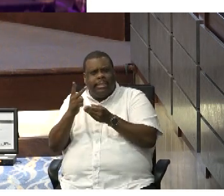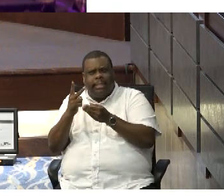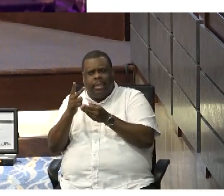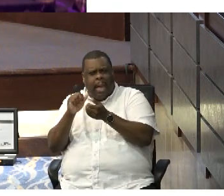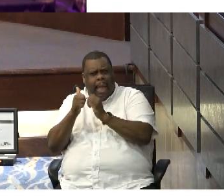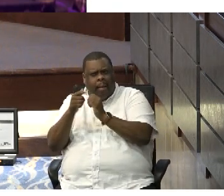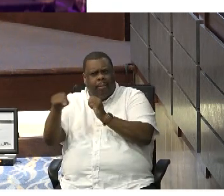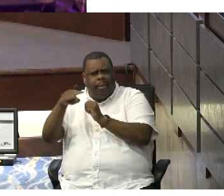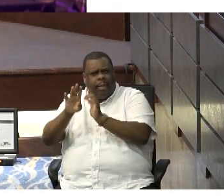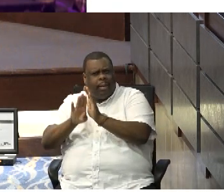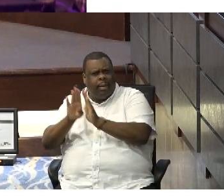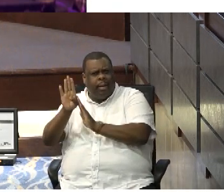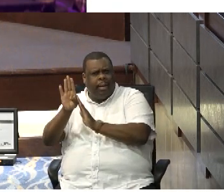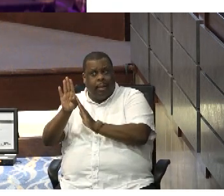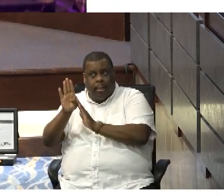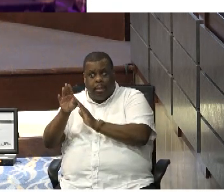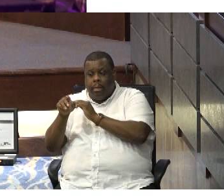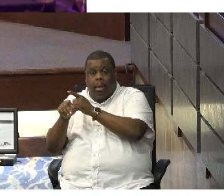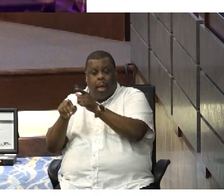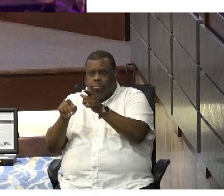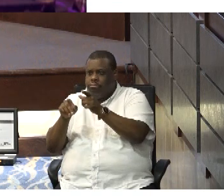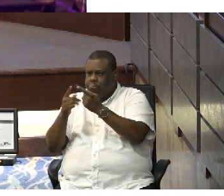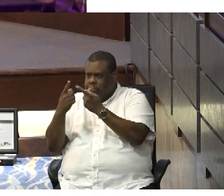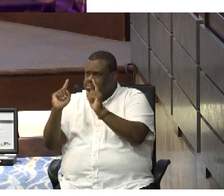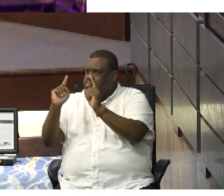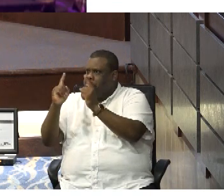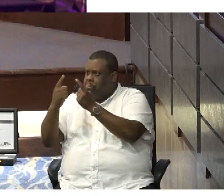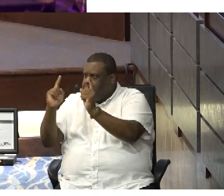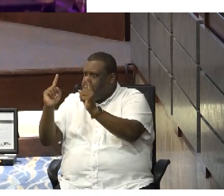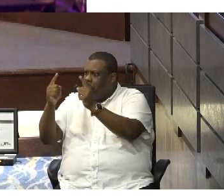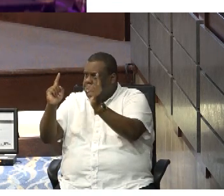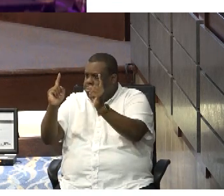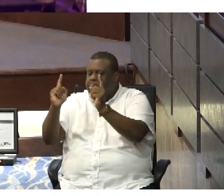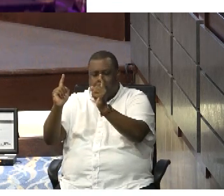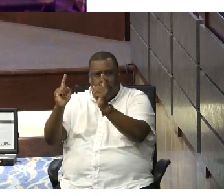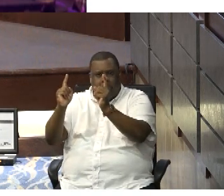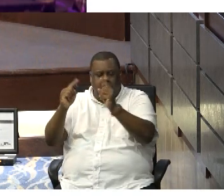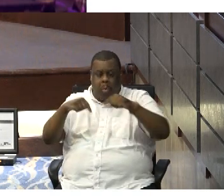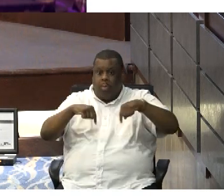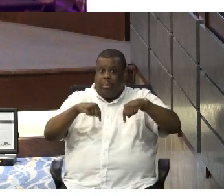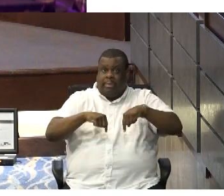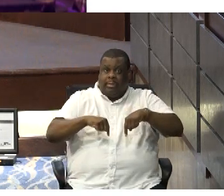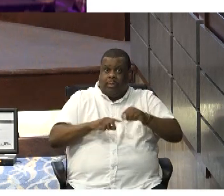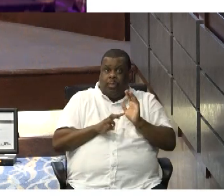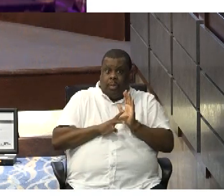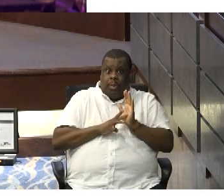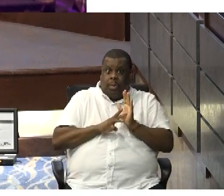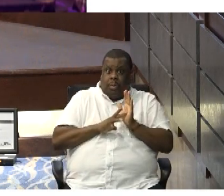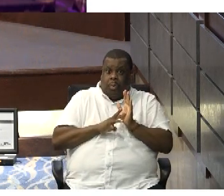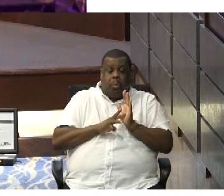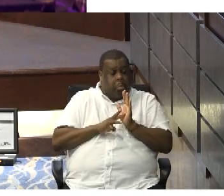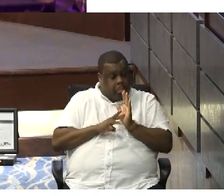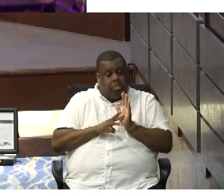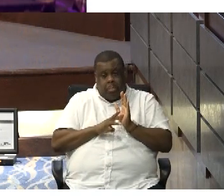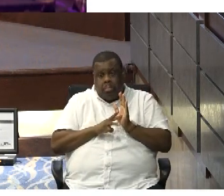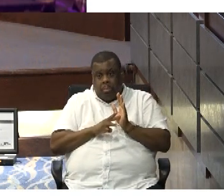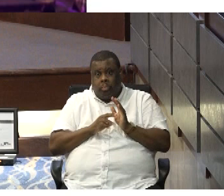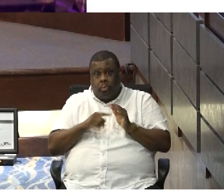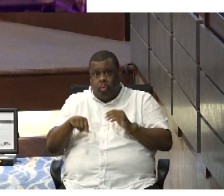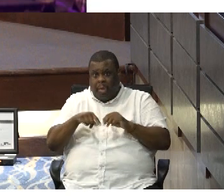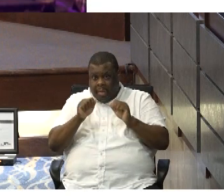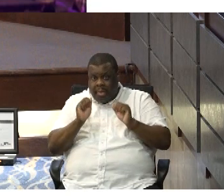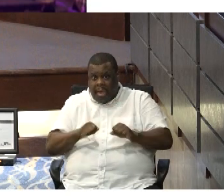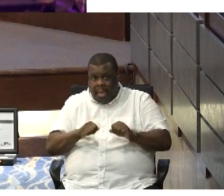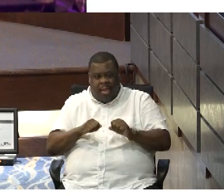area for our economy, and that this is something that we can't yet do in our